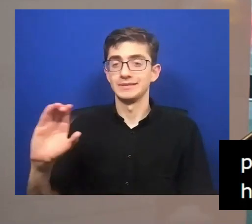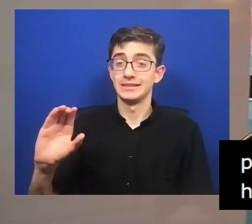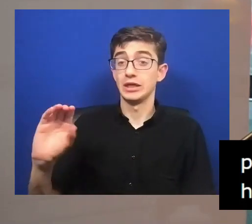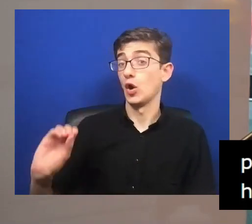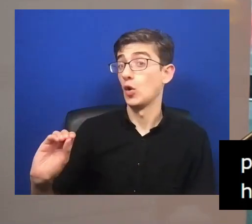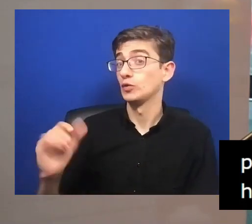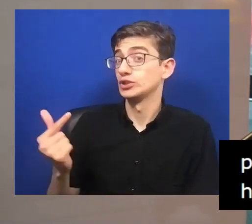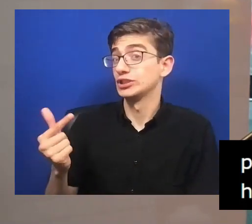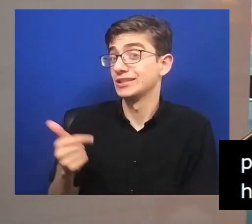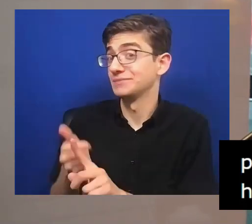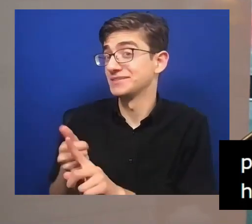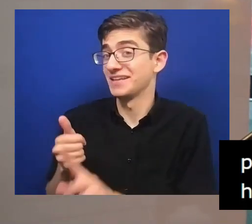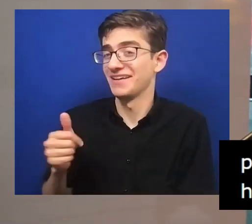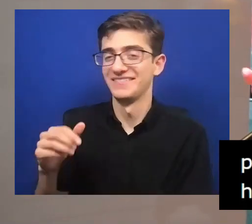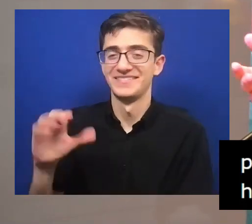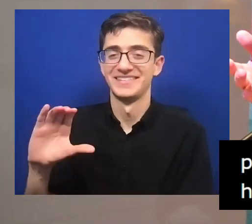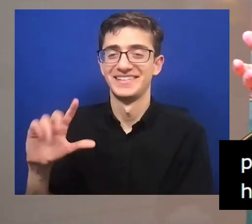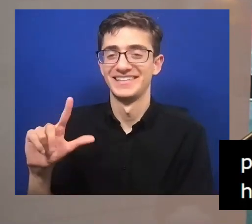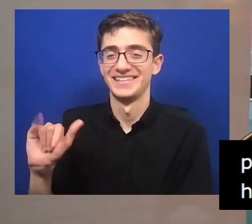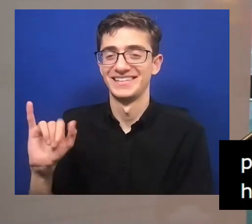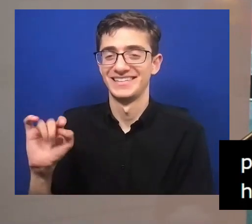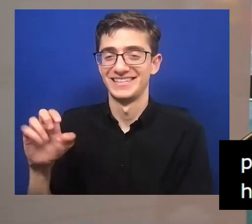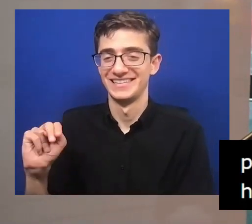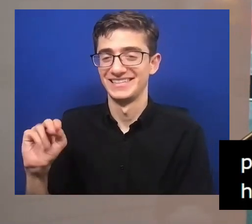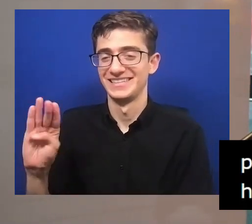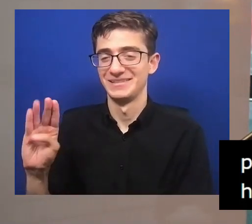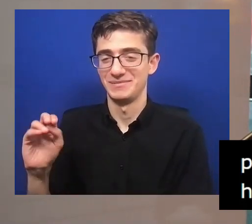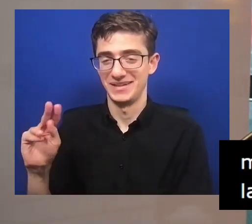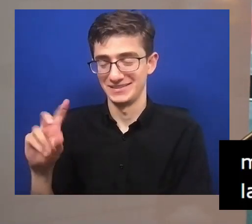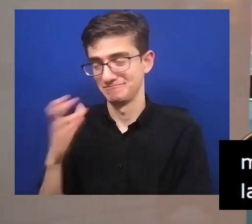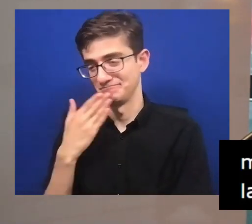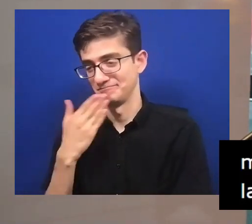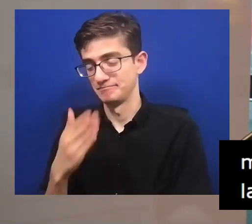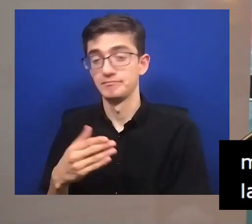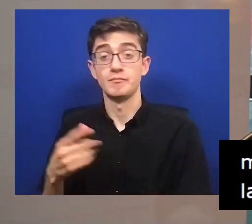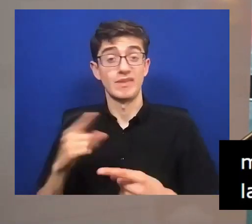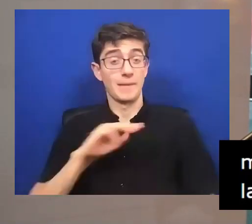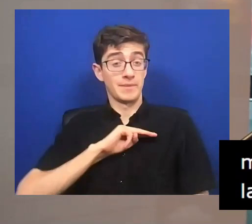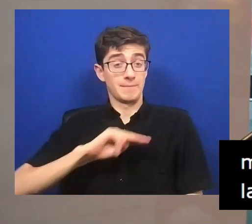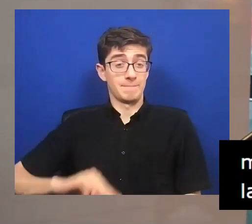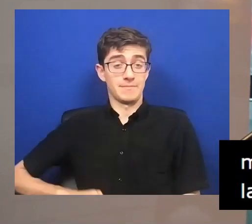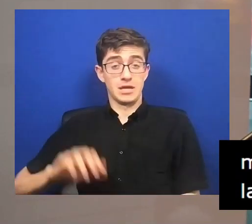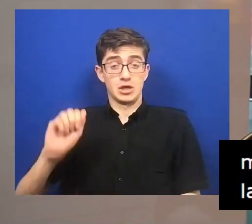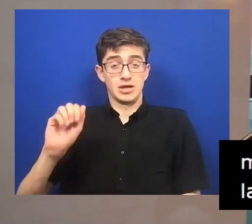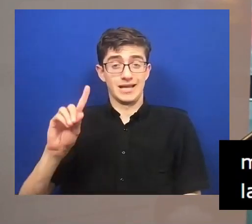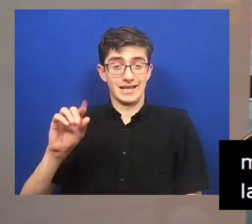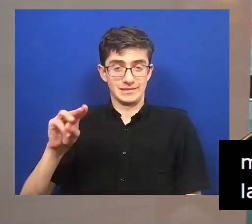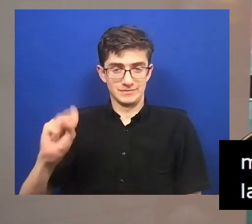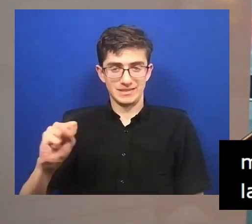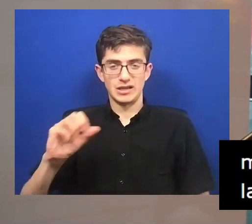Banks. When Mayor Adams consolidated the city's tech agencies into OTI in January